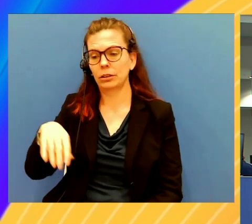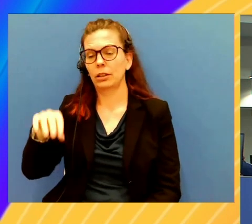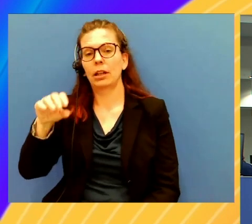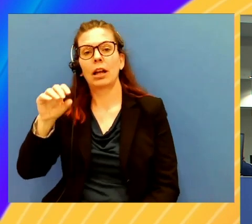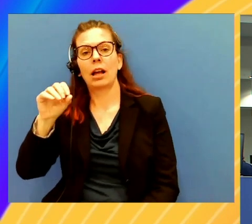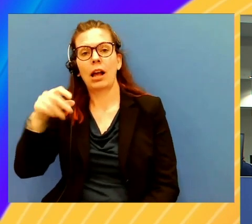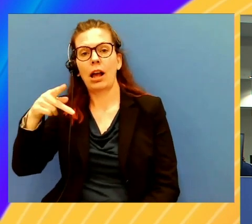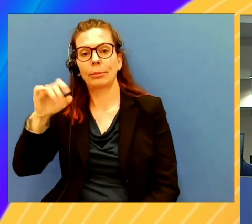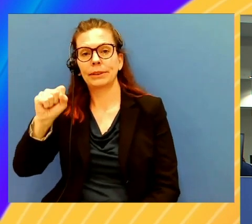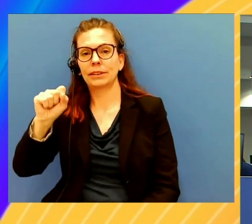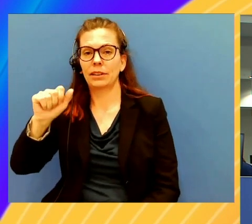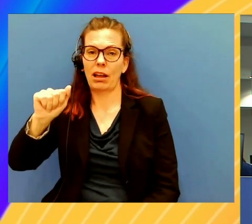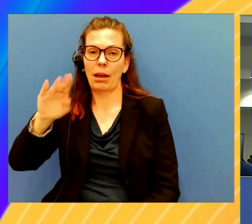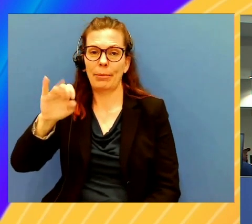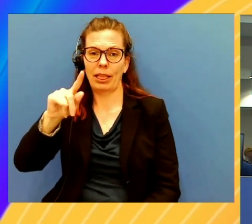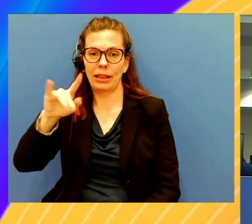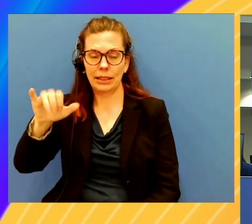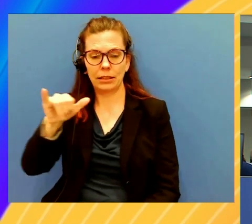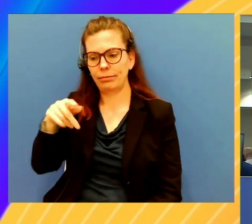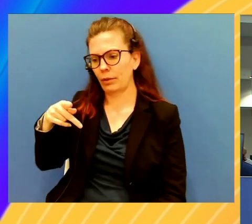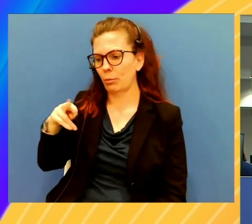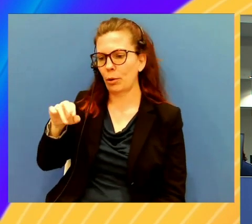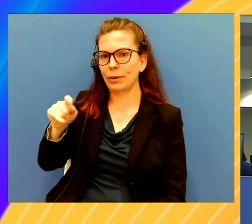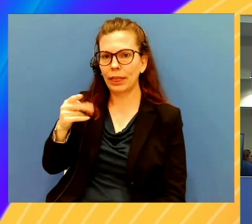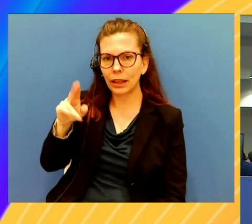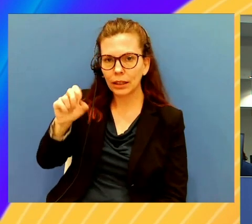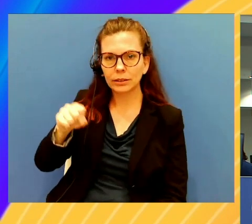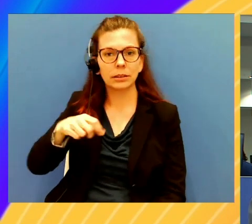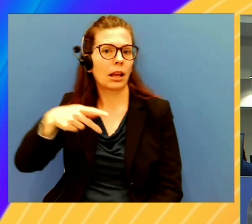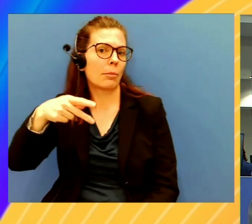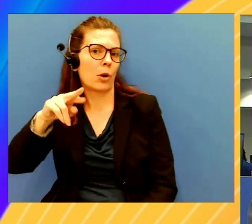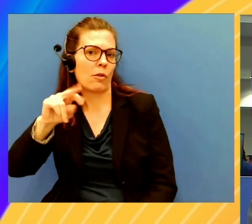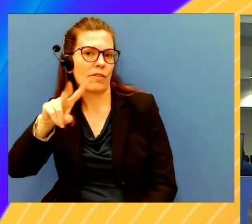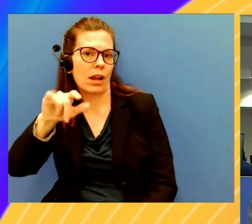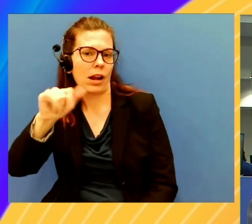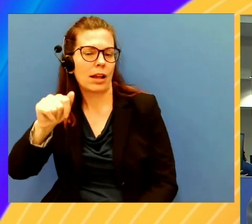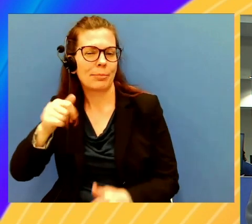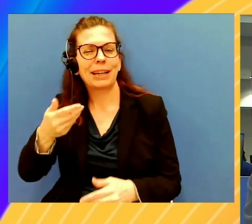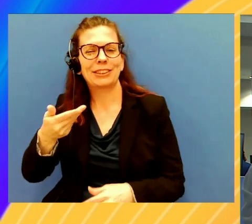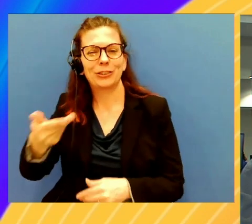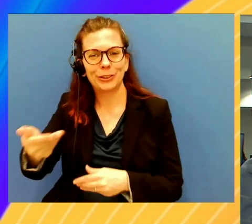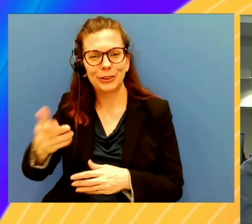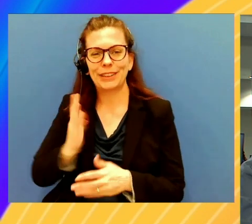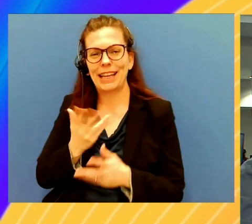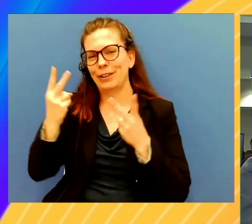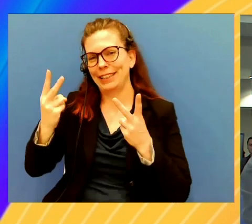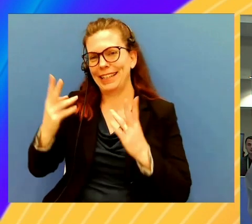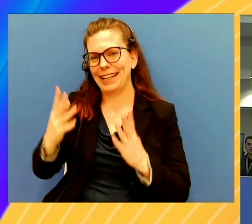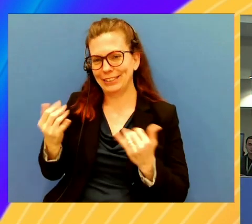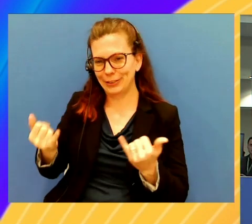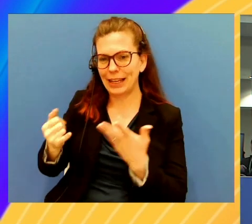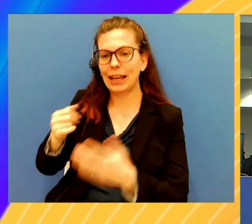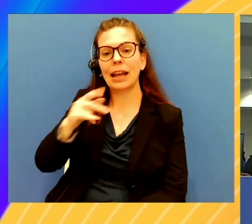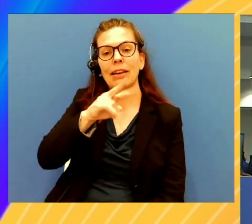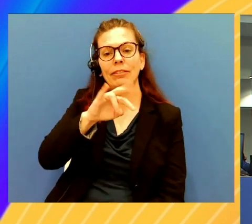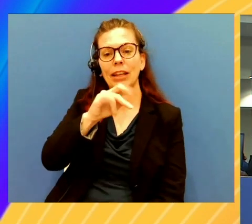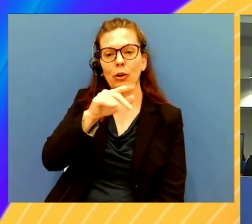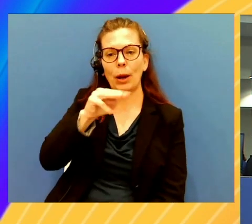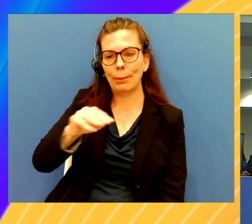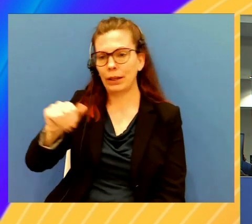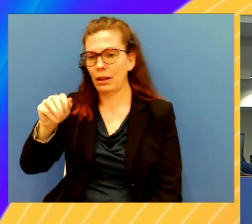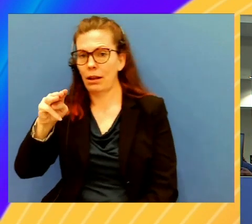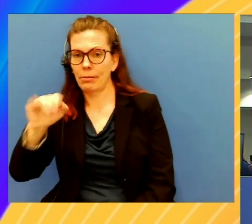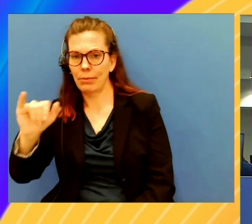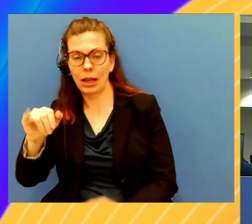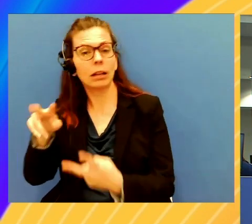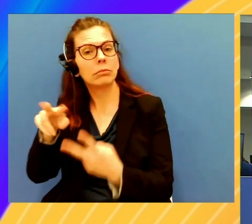observability, Prometheus, Grafana, but let's introduce our guests here. So we have Vikram and Amaya. Go